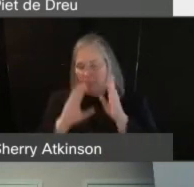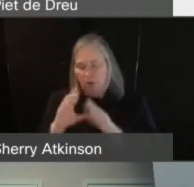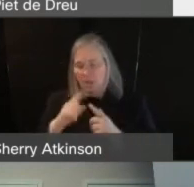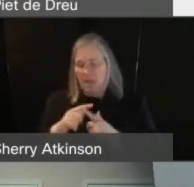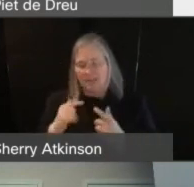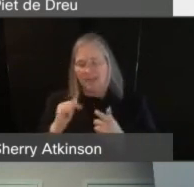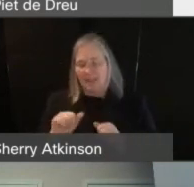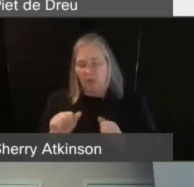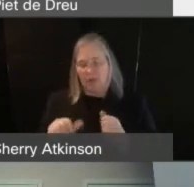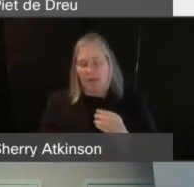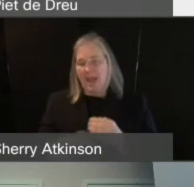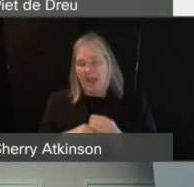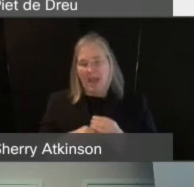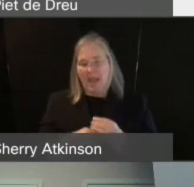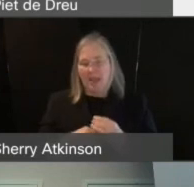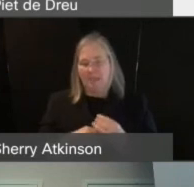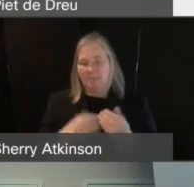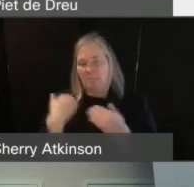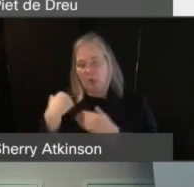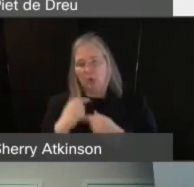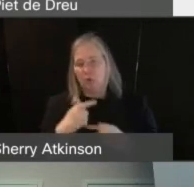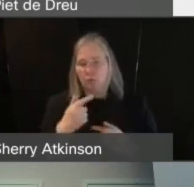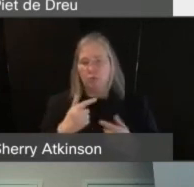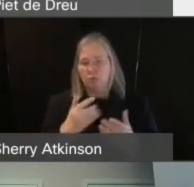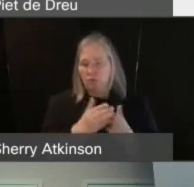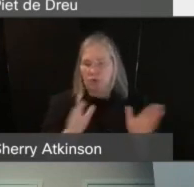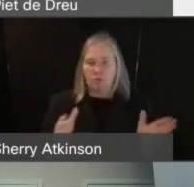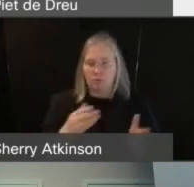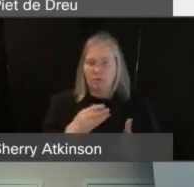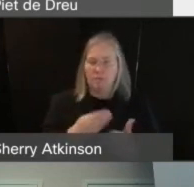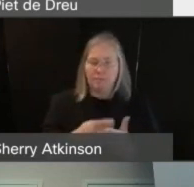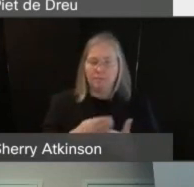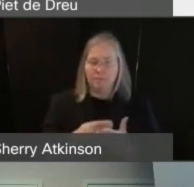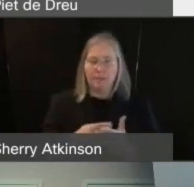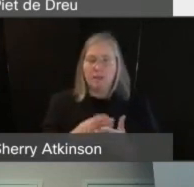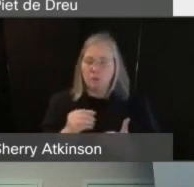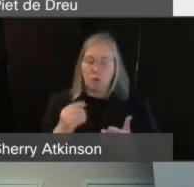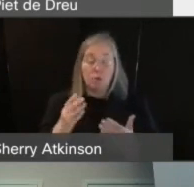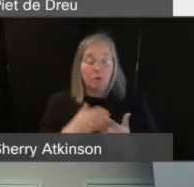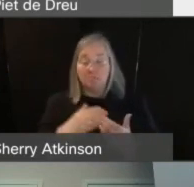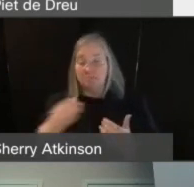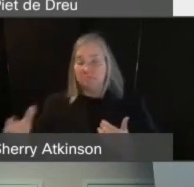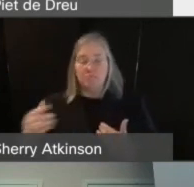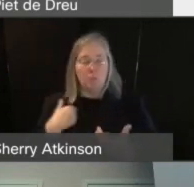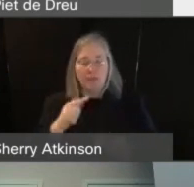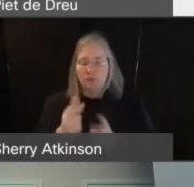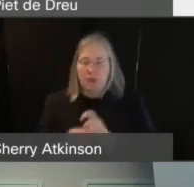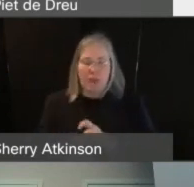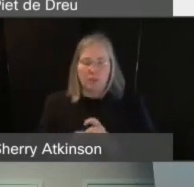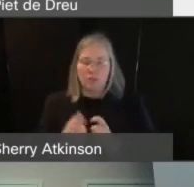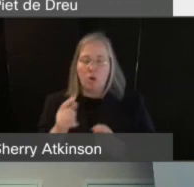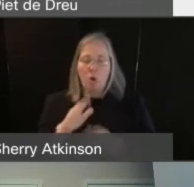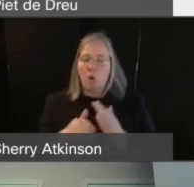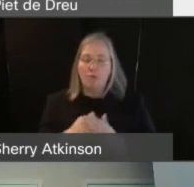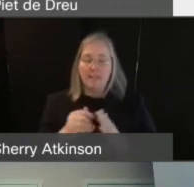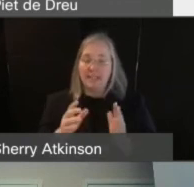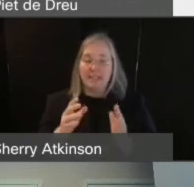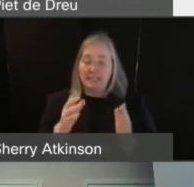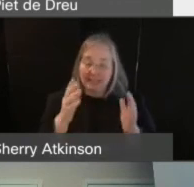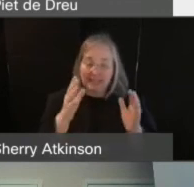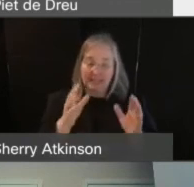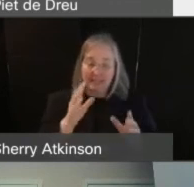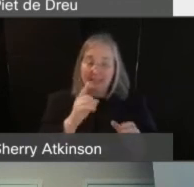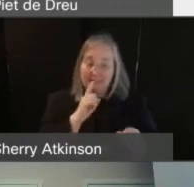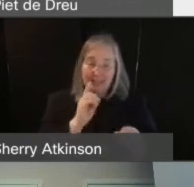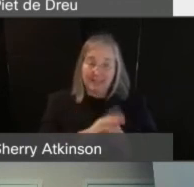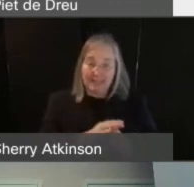of years, we have been changing the practice. Now going forward, generally all the designated sources here, we use it for the cash pay-go